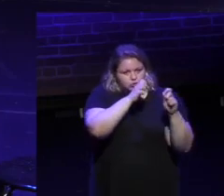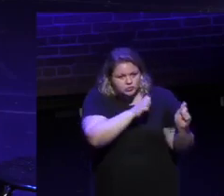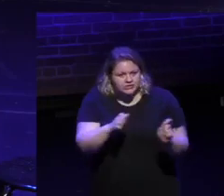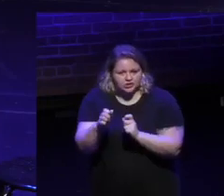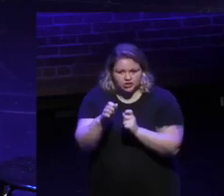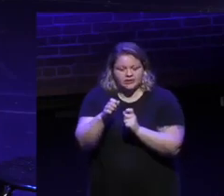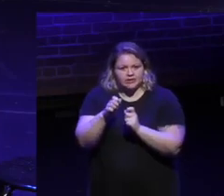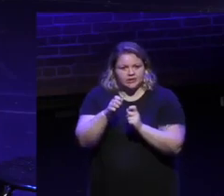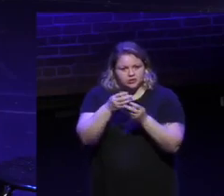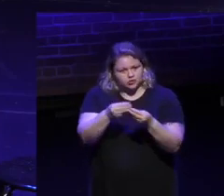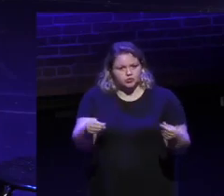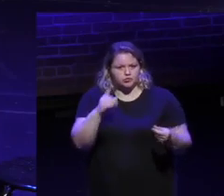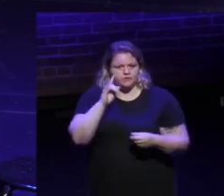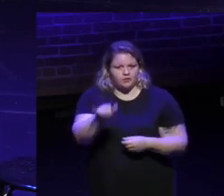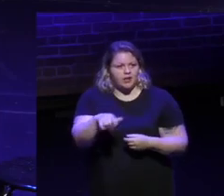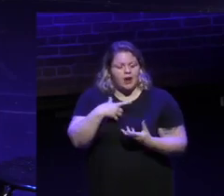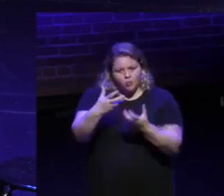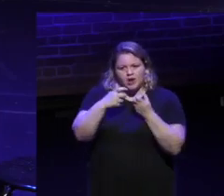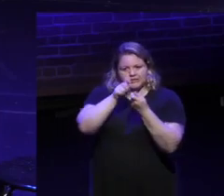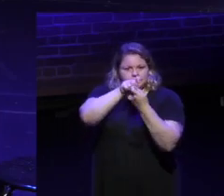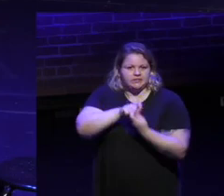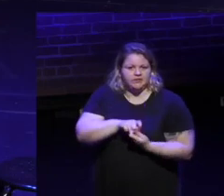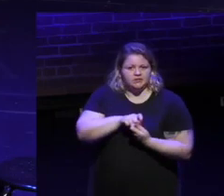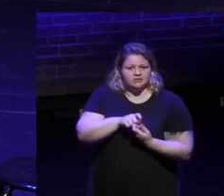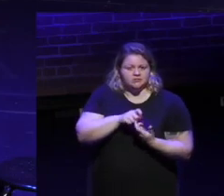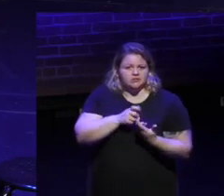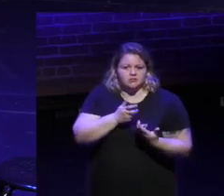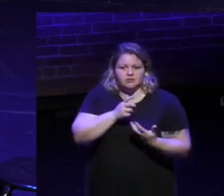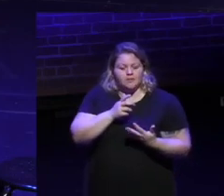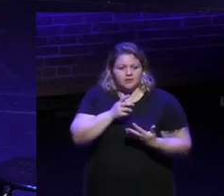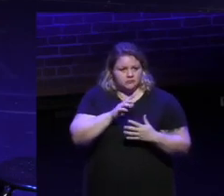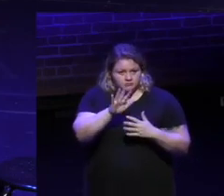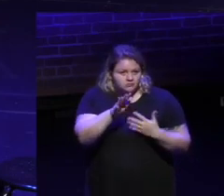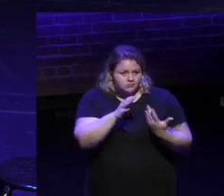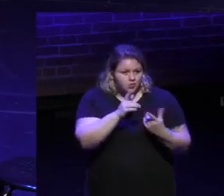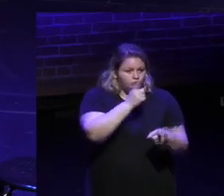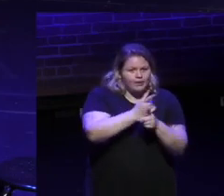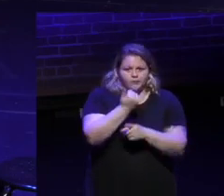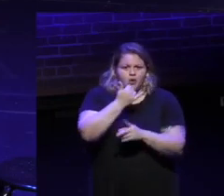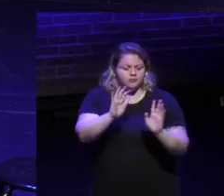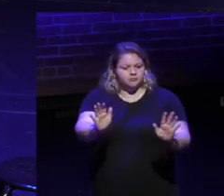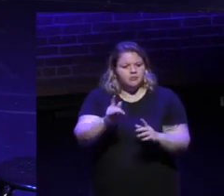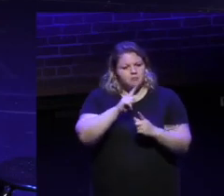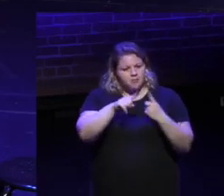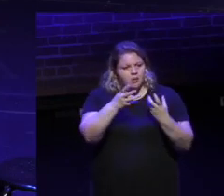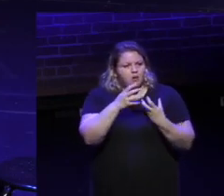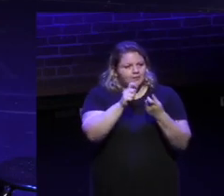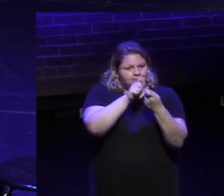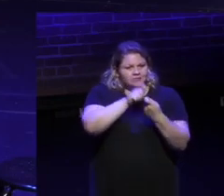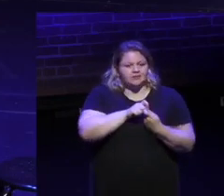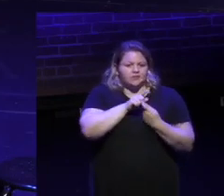So this is one where I'm really looking for specifics. It doesn't have to be, and again, there's no right answers to these, right? But I want to give you these